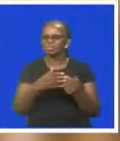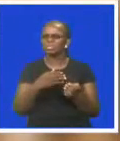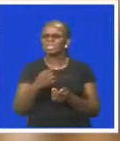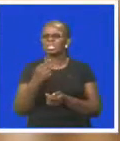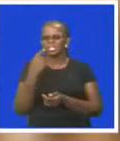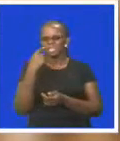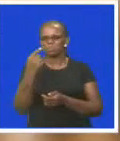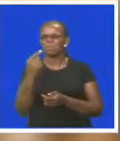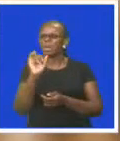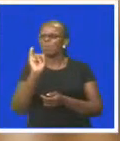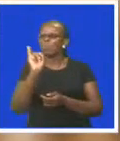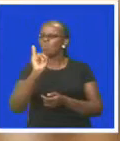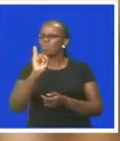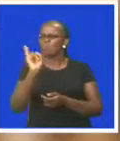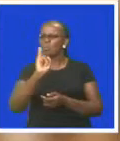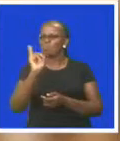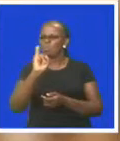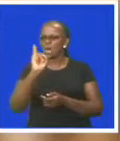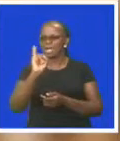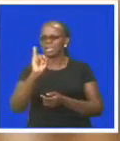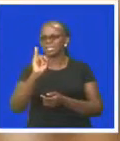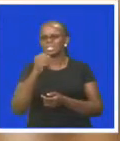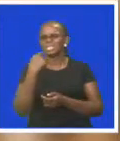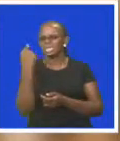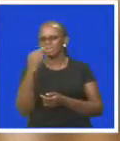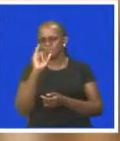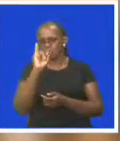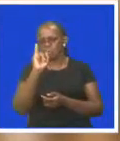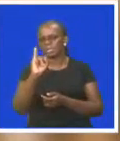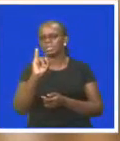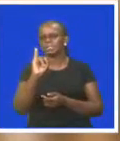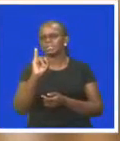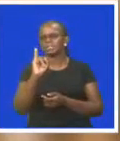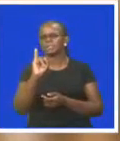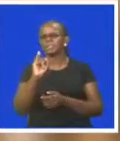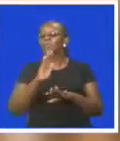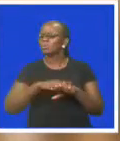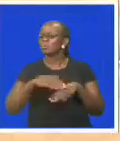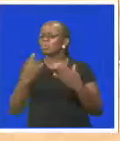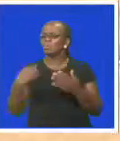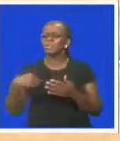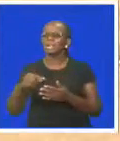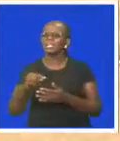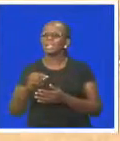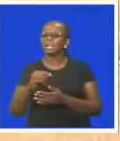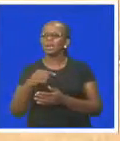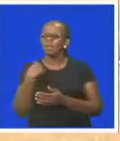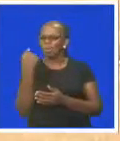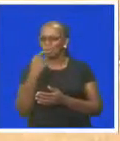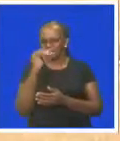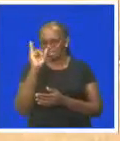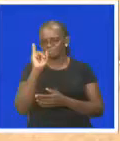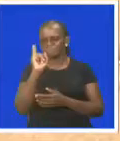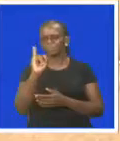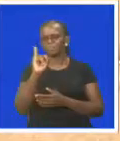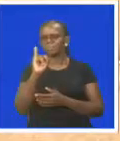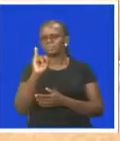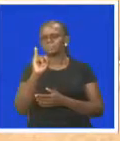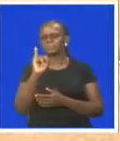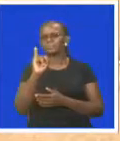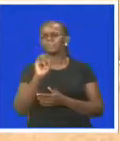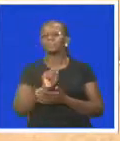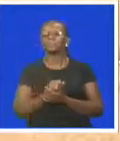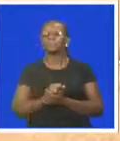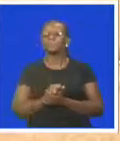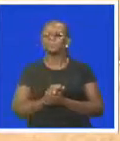see 1 doll here. It's only 1. There is no other, it's just a single thing. Now, this is